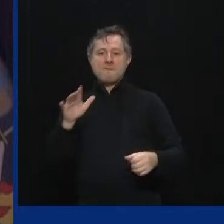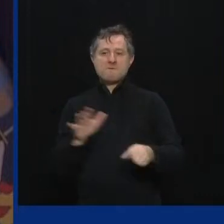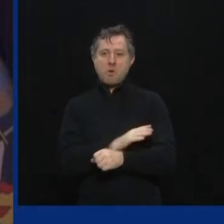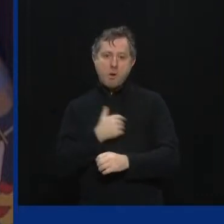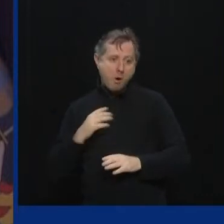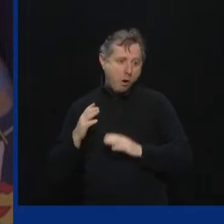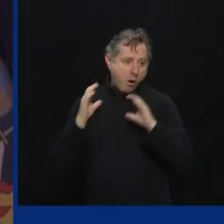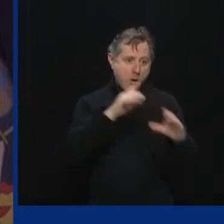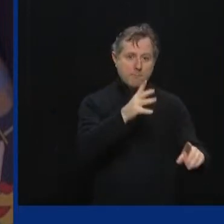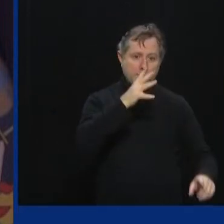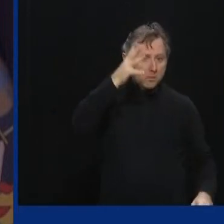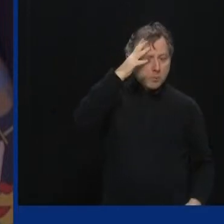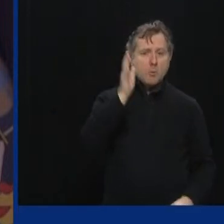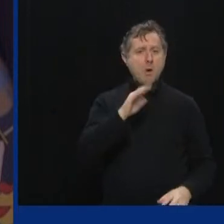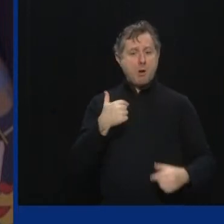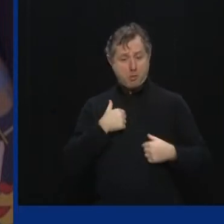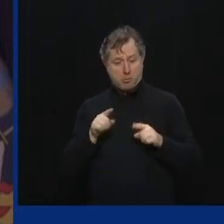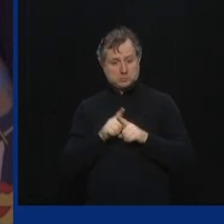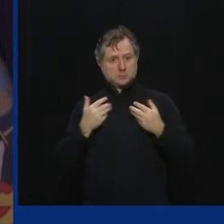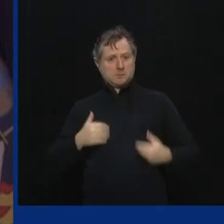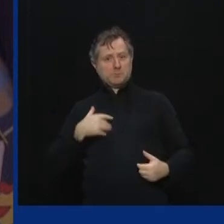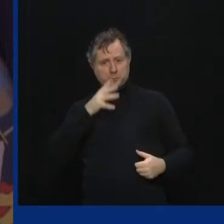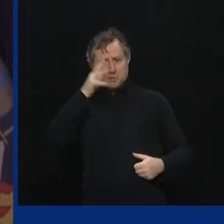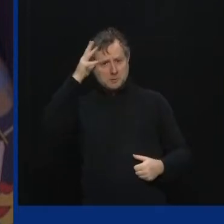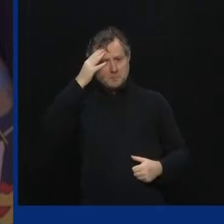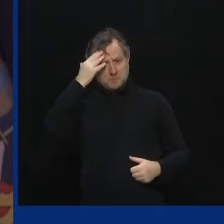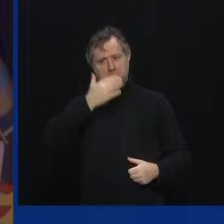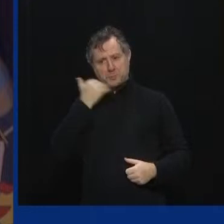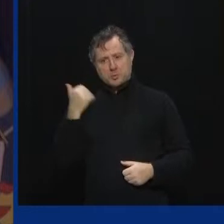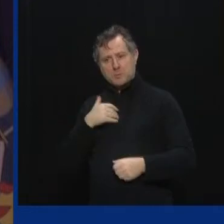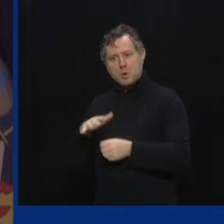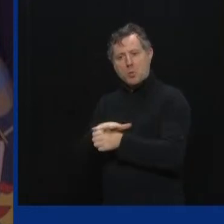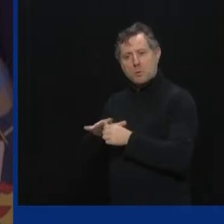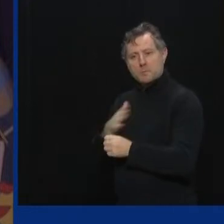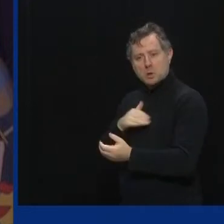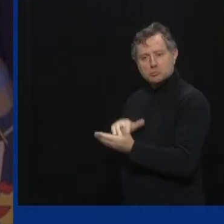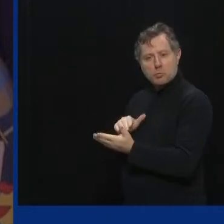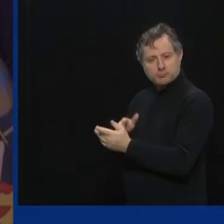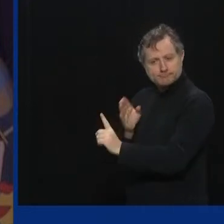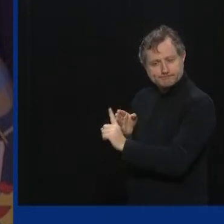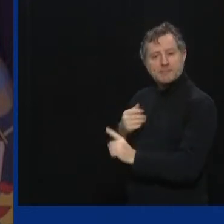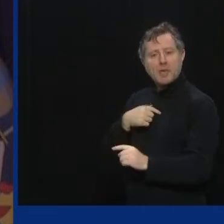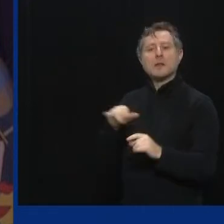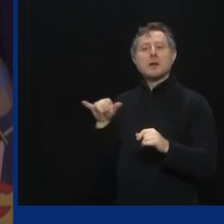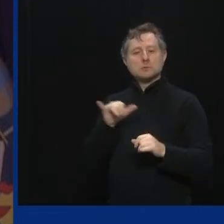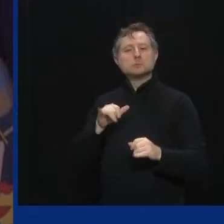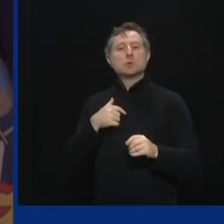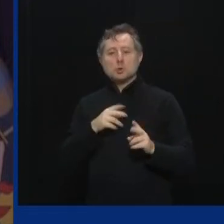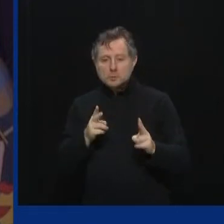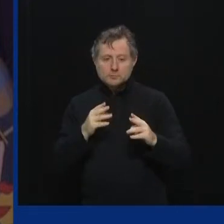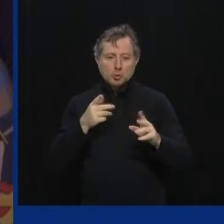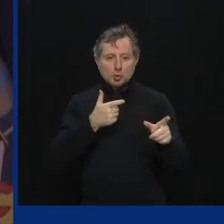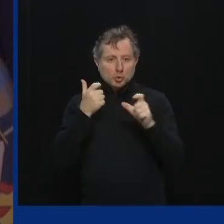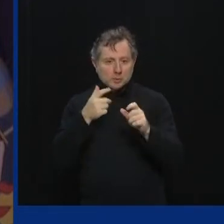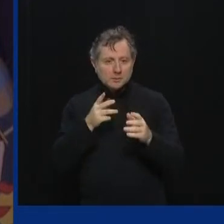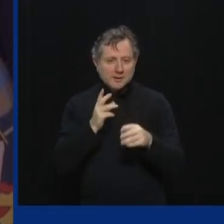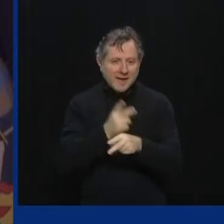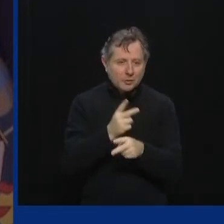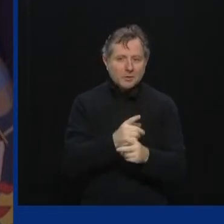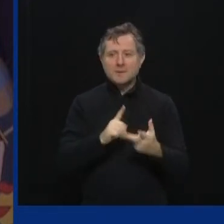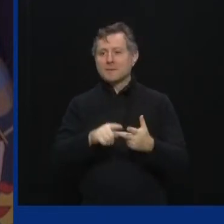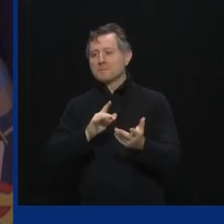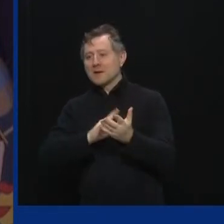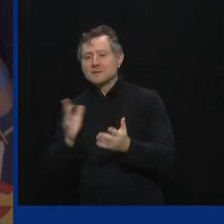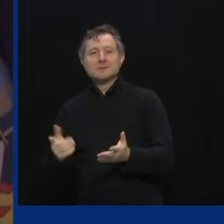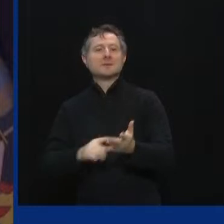parent. I feel best if my pediatrician could, or we go to local urgent care. That's also be able at pharmacies, in the schools, and then we'll see if mass